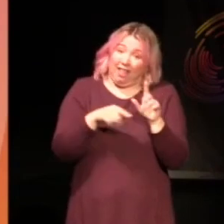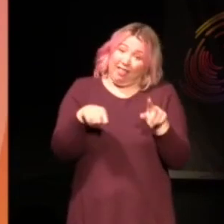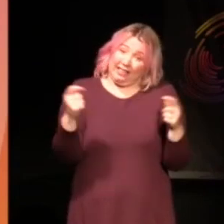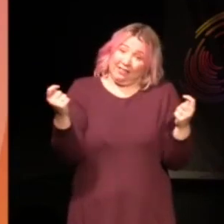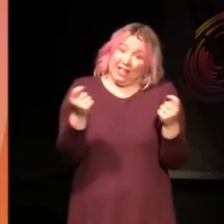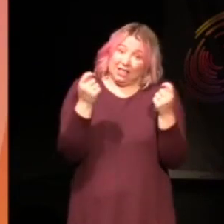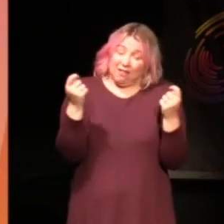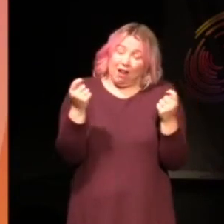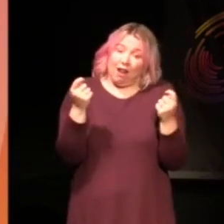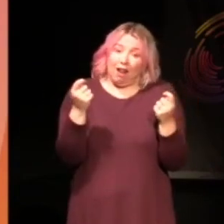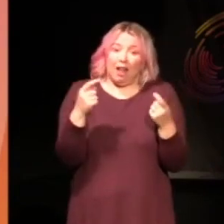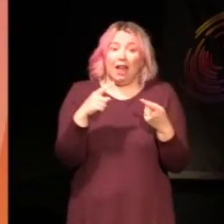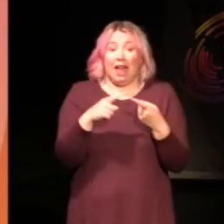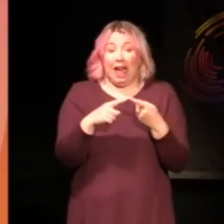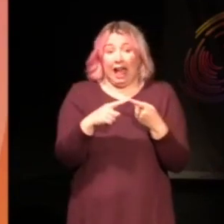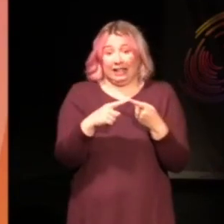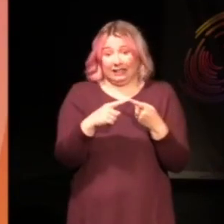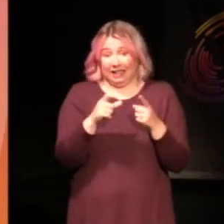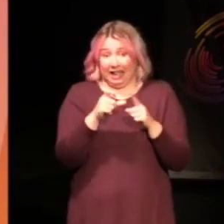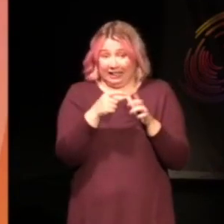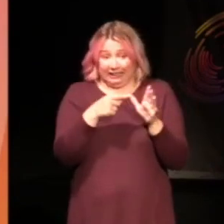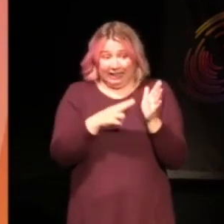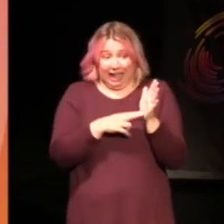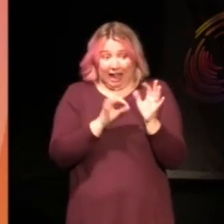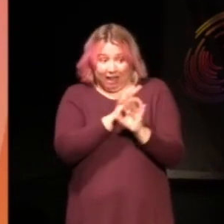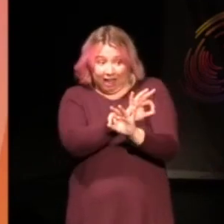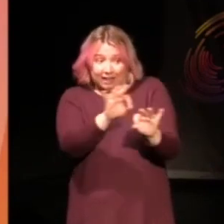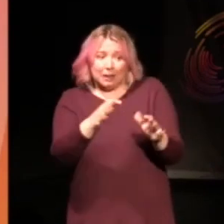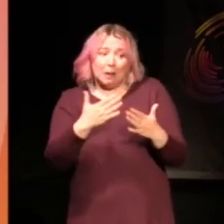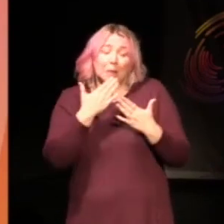you'll take Dan's invitation to find out more about